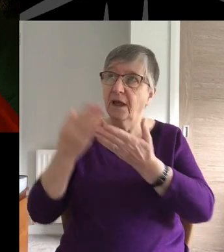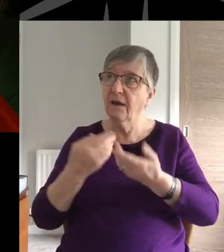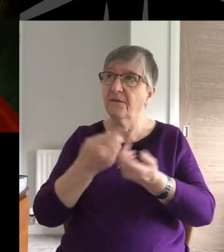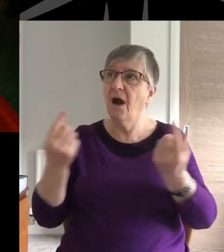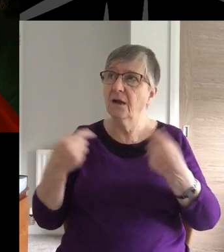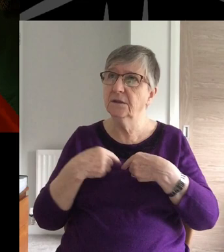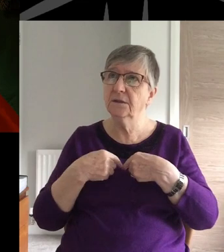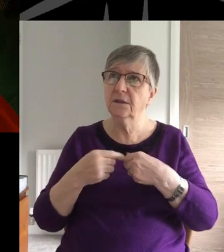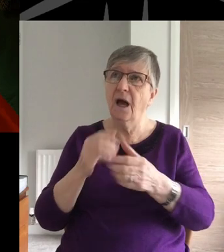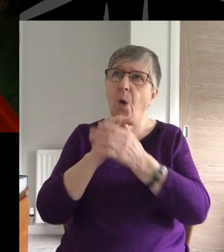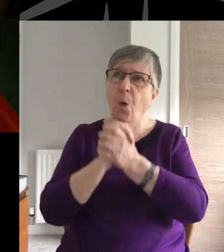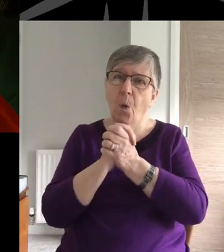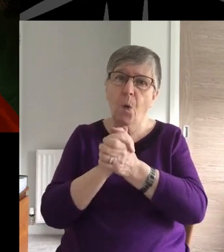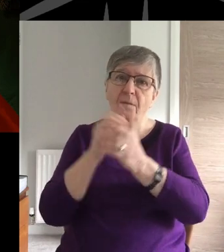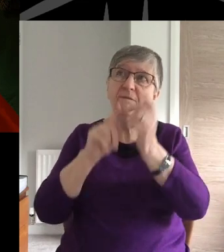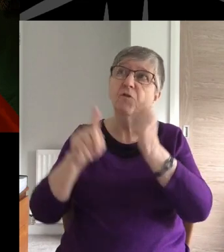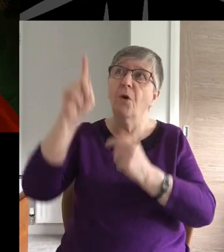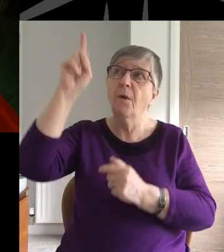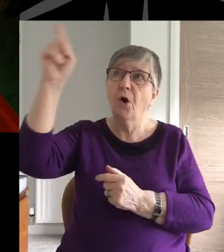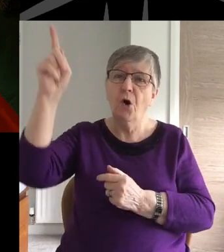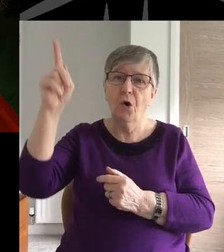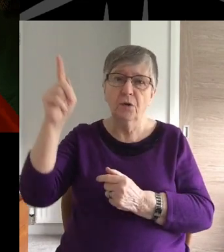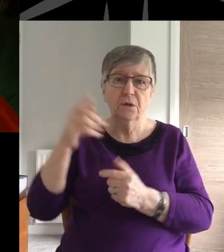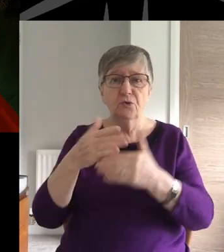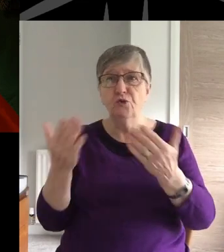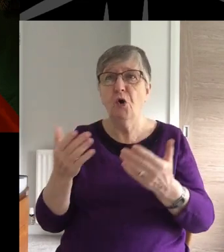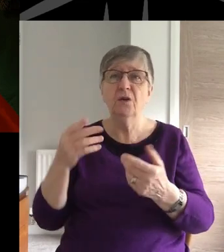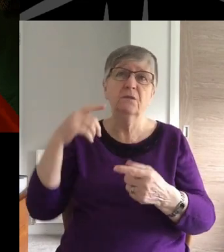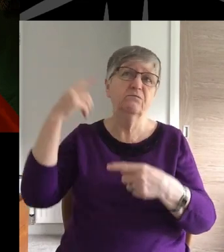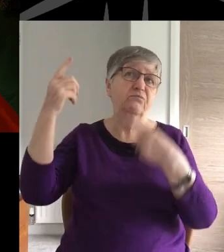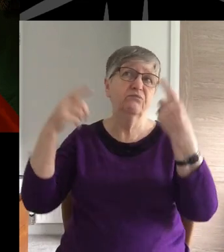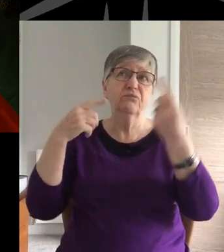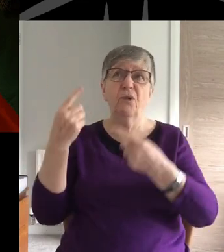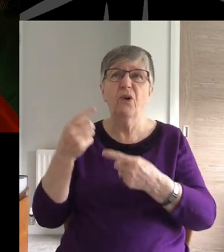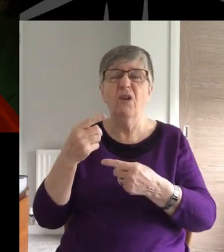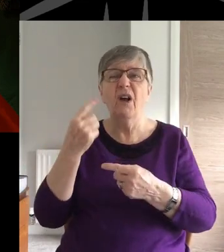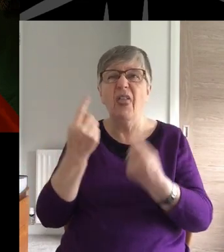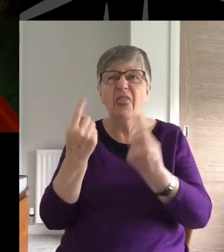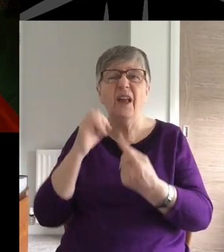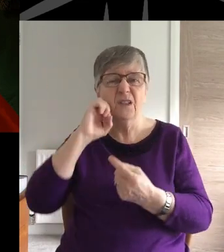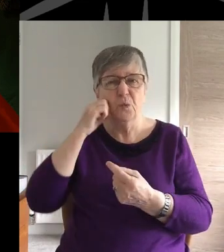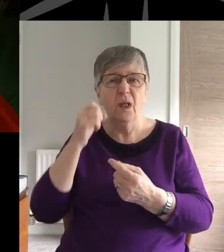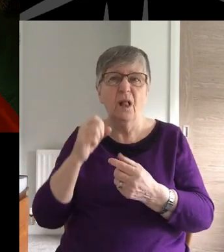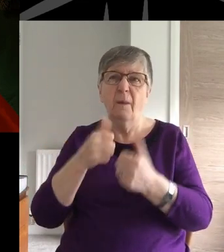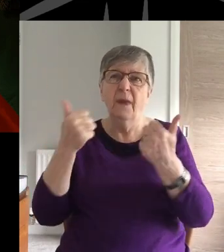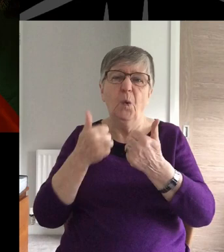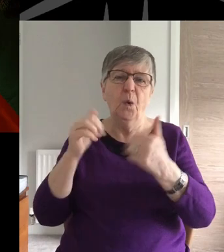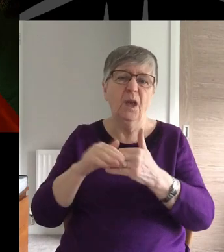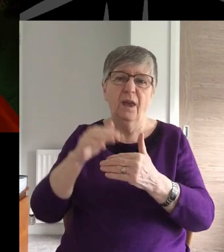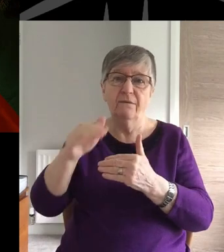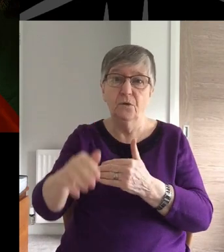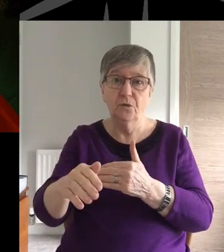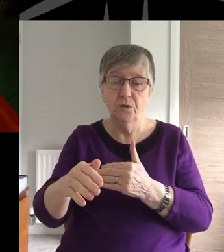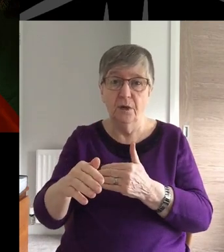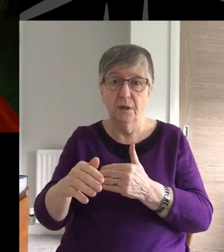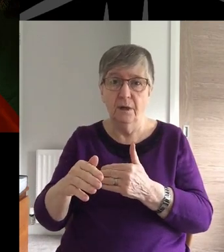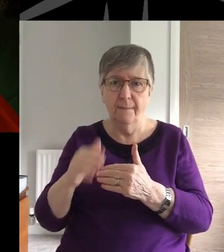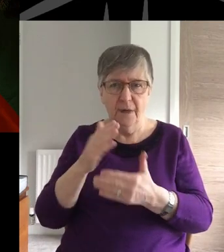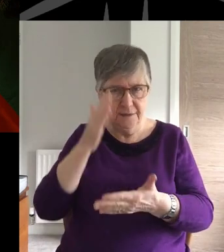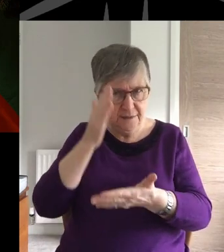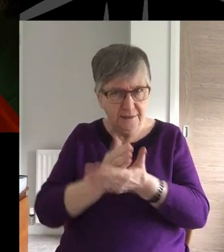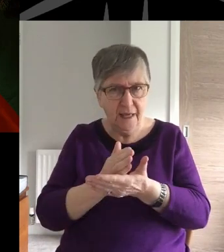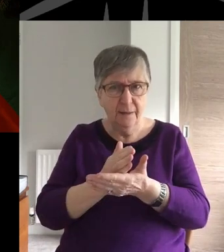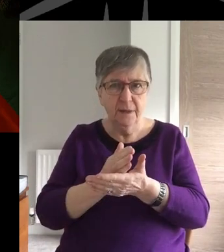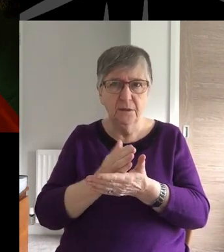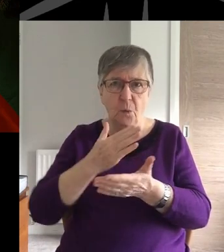Give us a godly hope, not something vague that things will turn out all right, but an energizing,